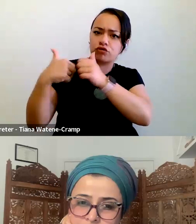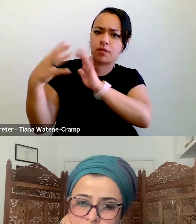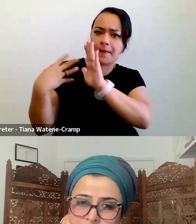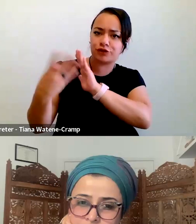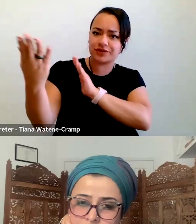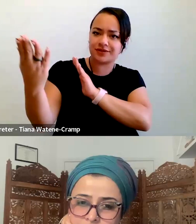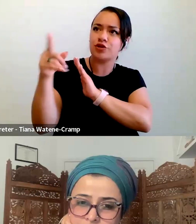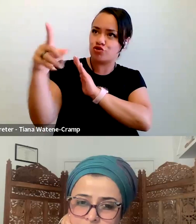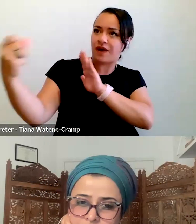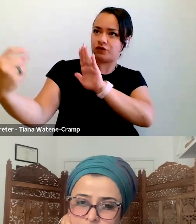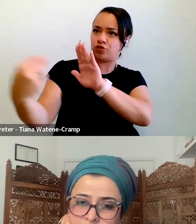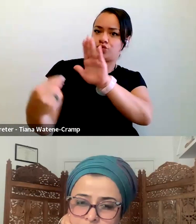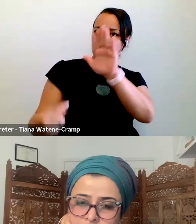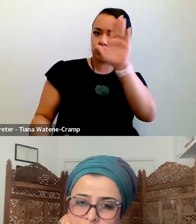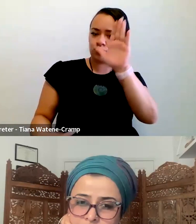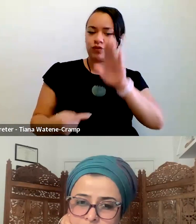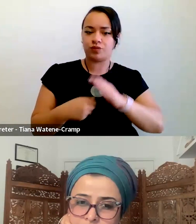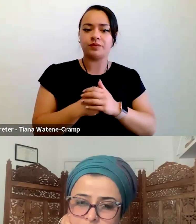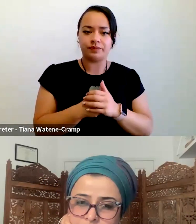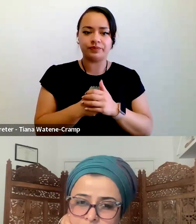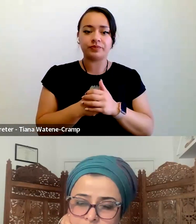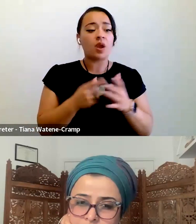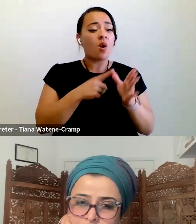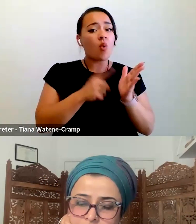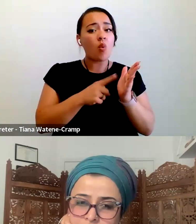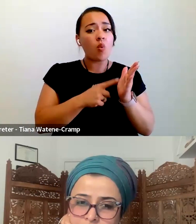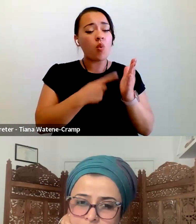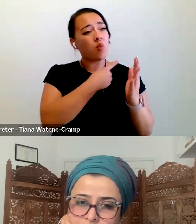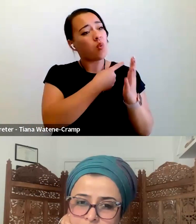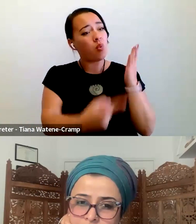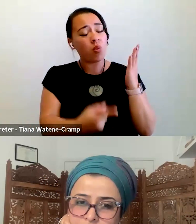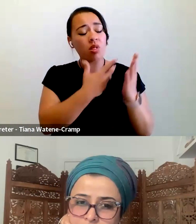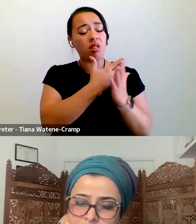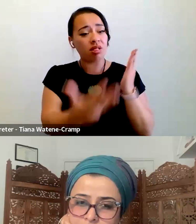actually factoring in. And in all the matrices I've looked at, I've never seen,